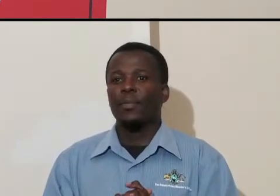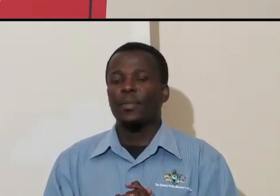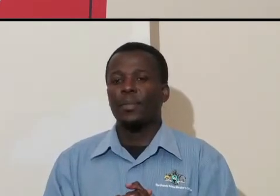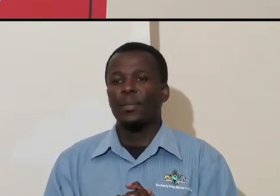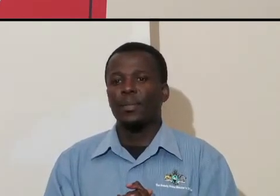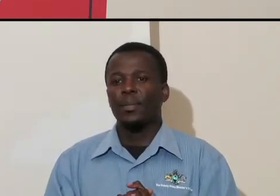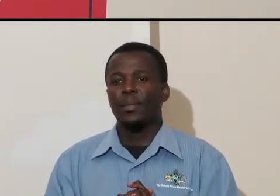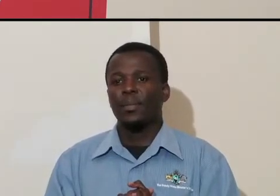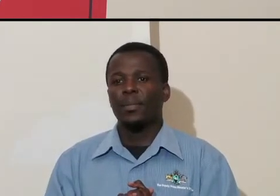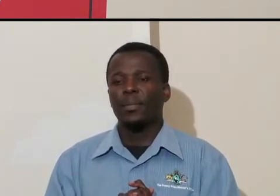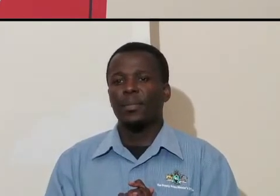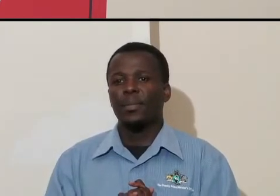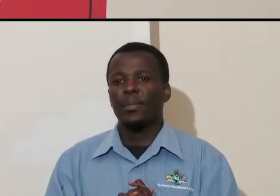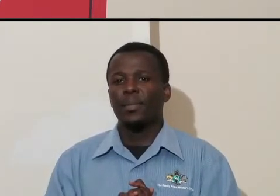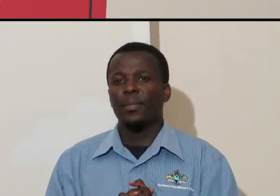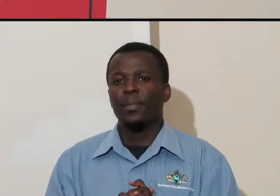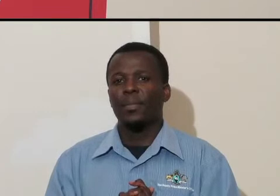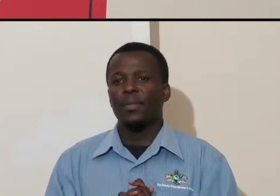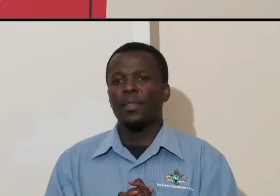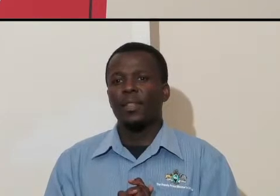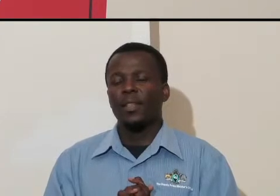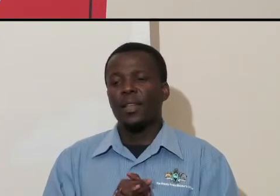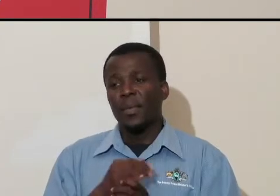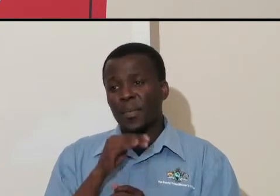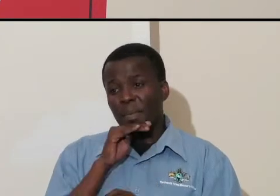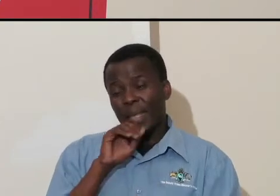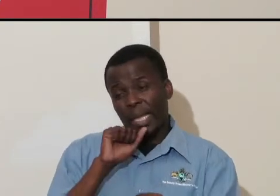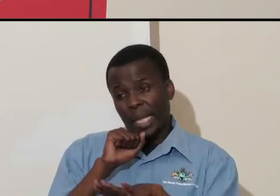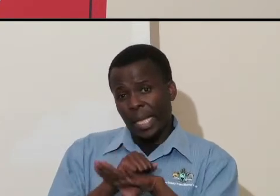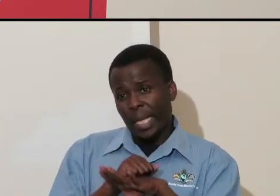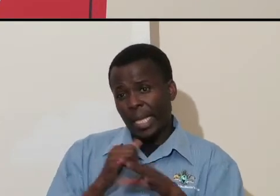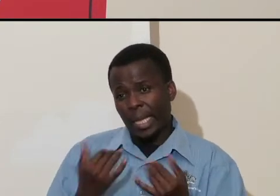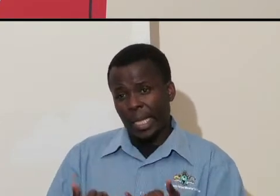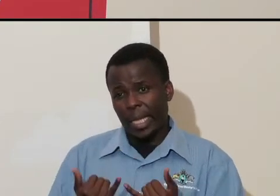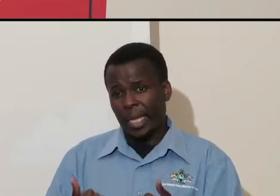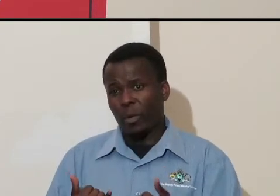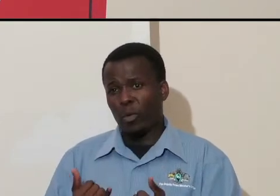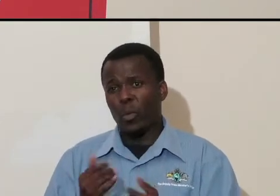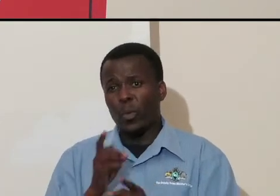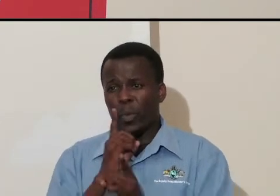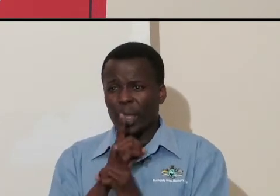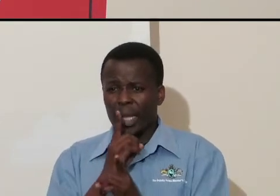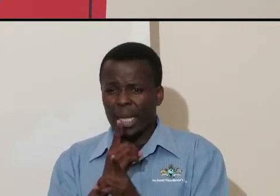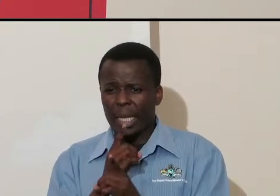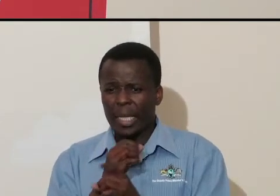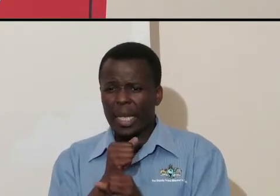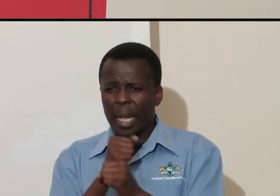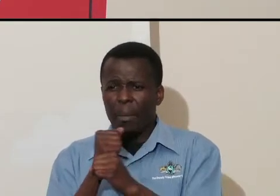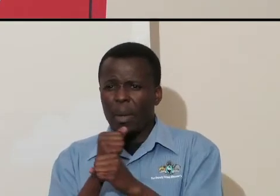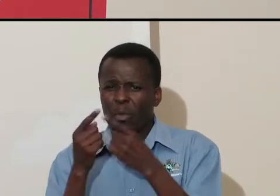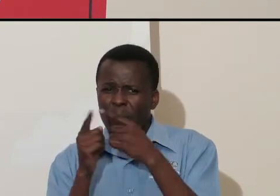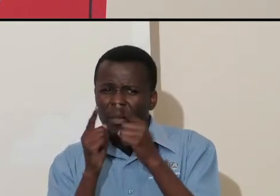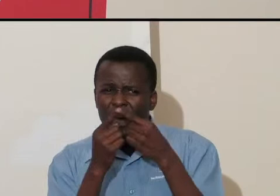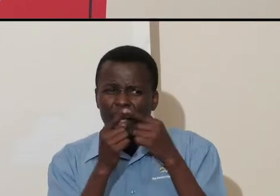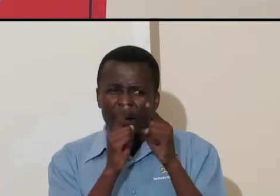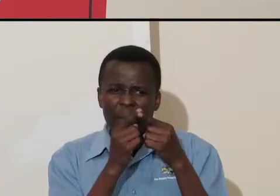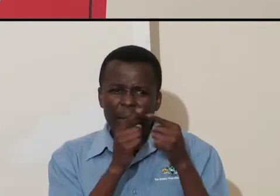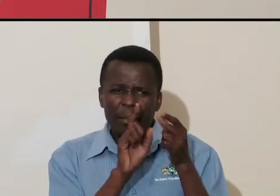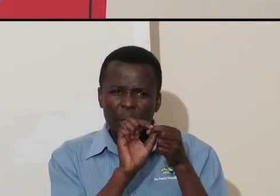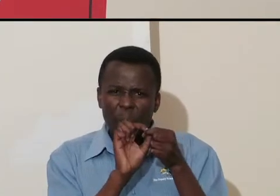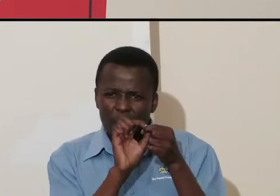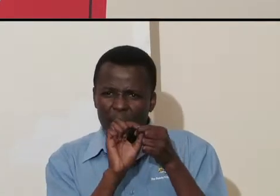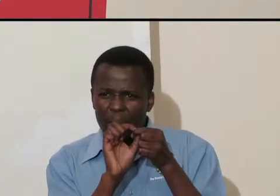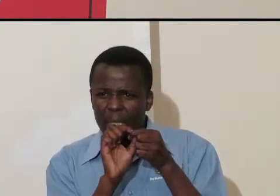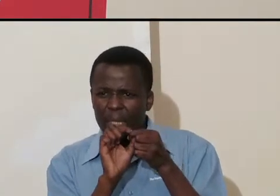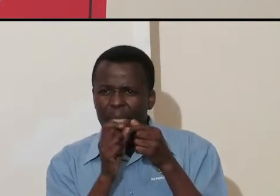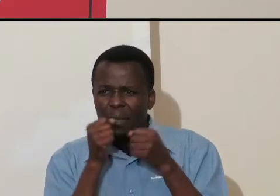that we can talk about multi-sectoral HIV/AIDS response that has helped us turn the